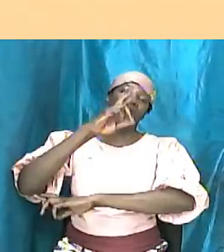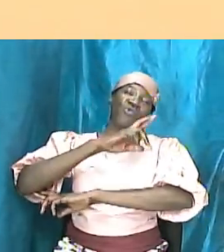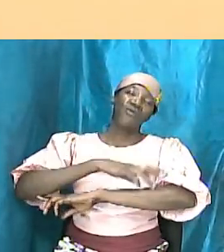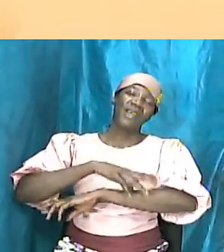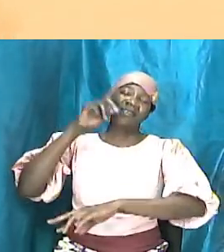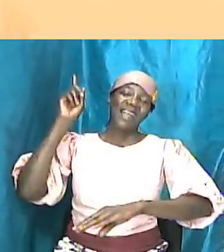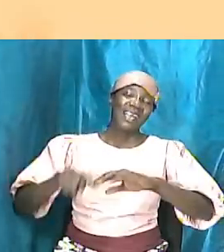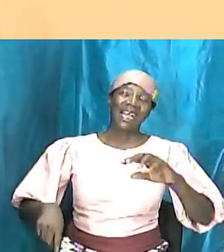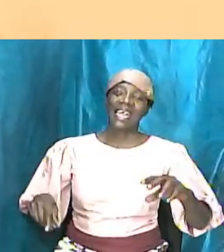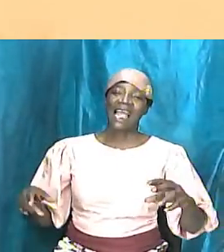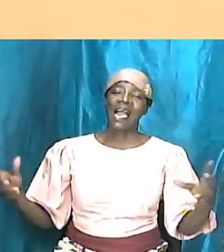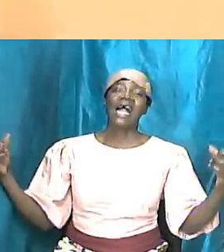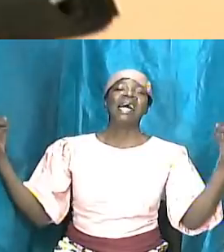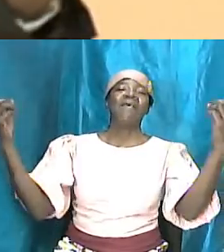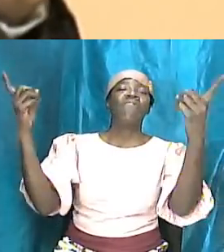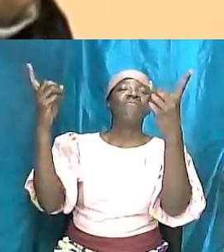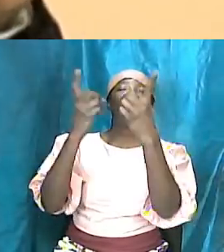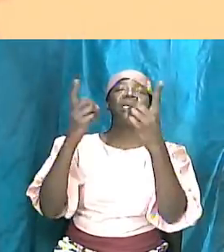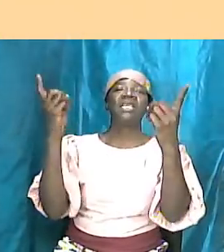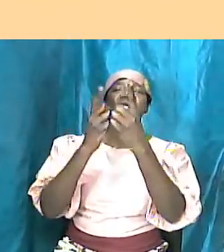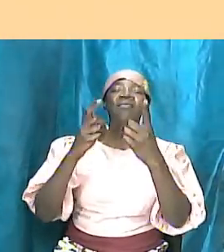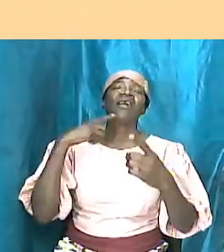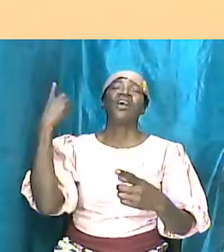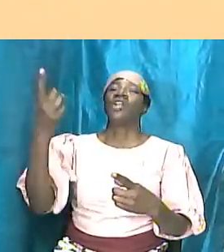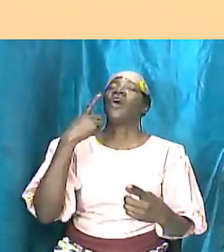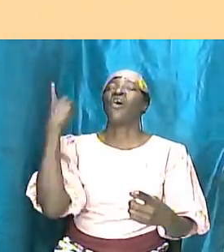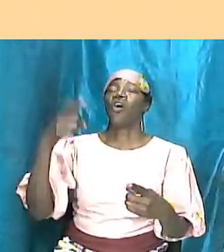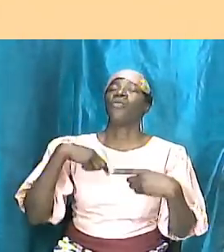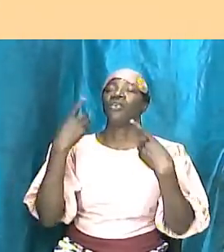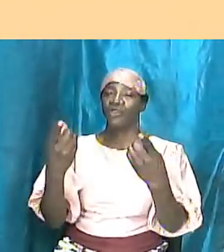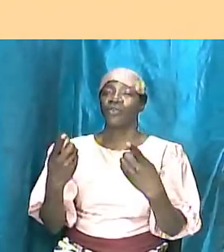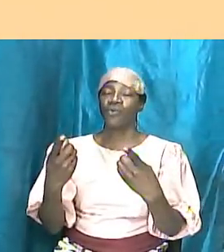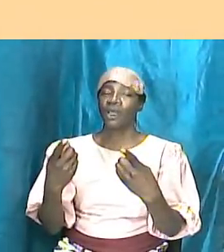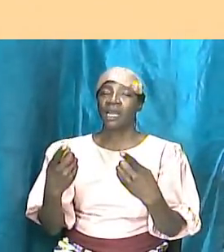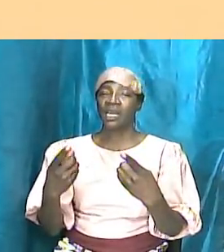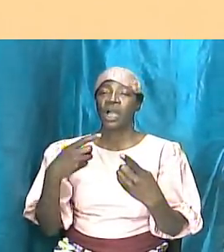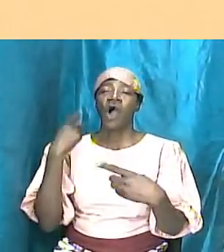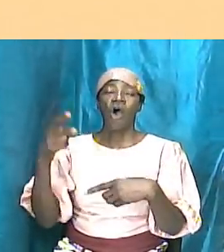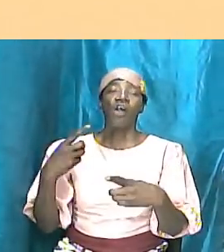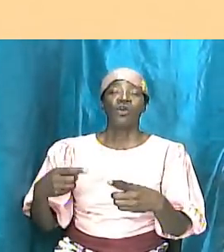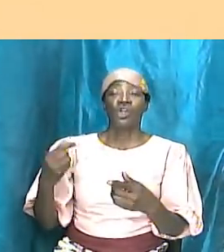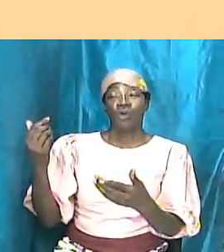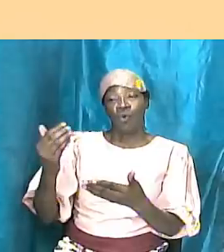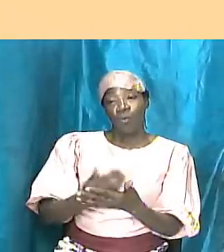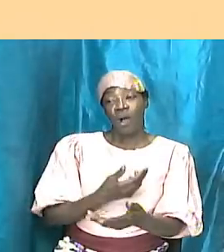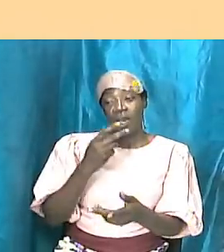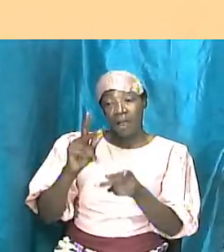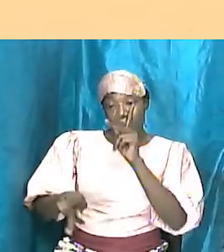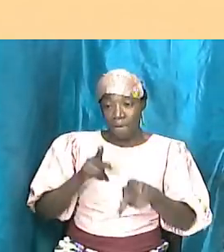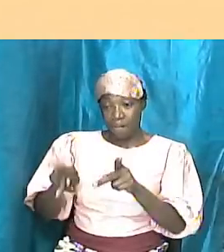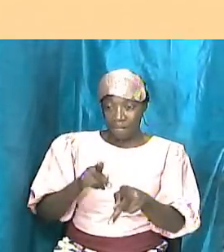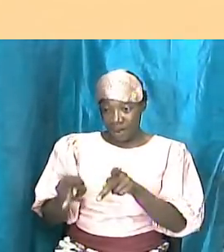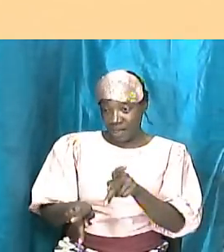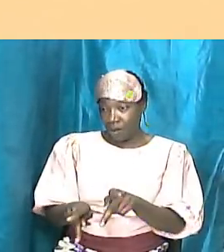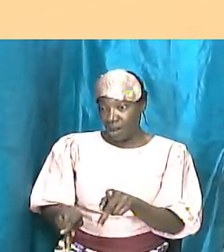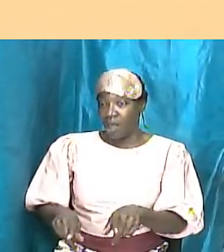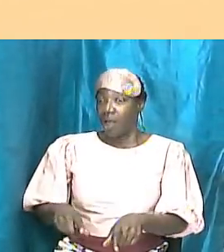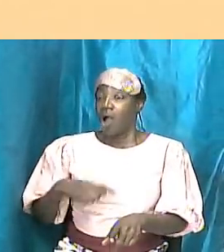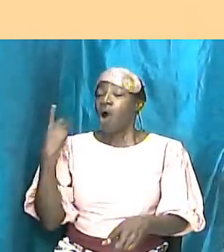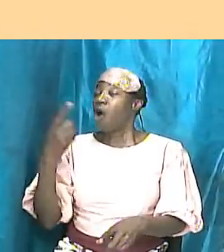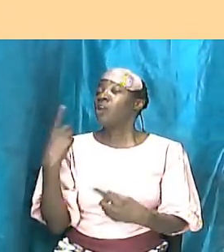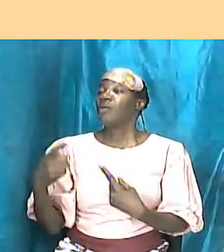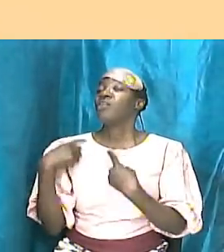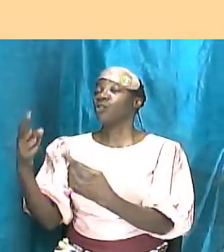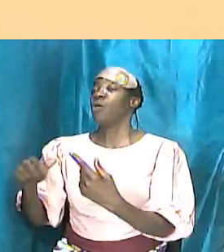could not catch up with the Egyptians. They were always going, and they were always lagging behind. This is the power of God. However,